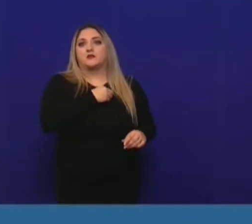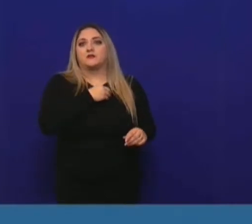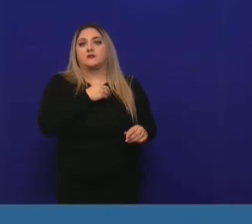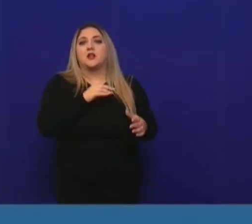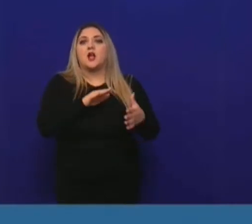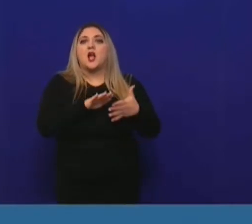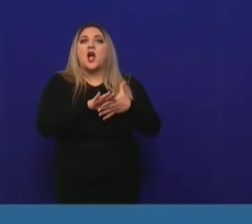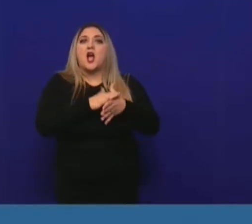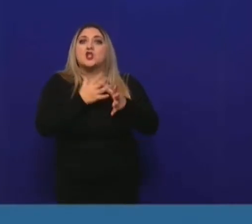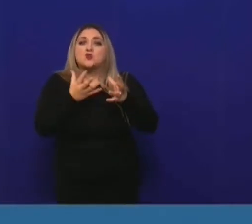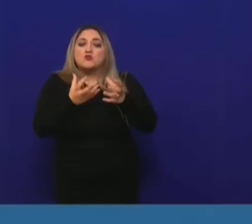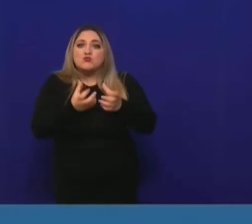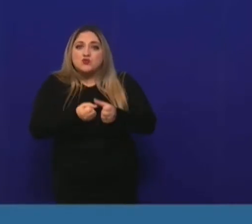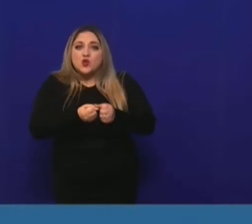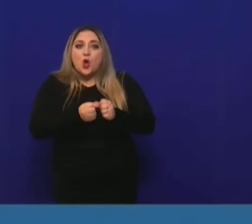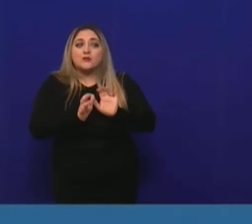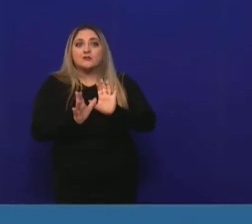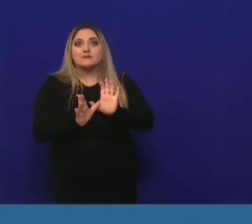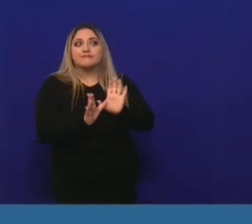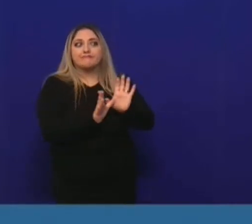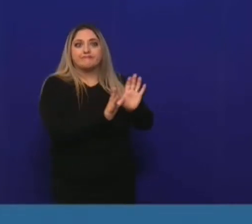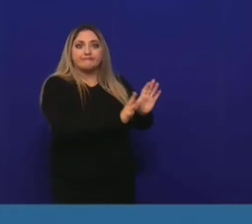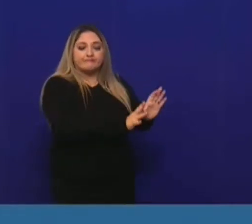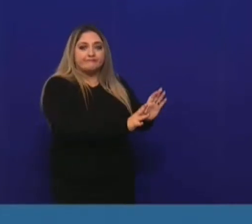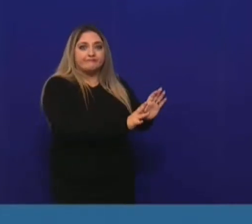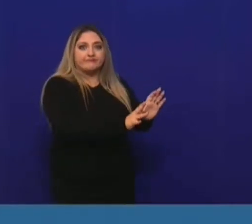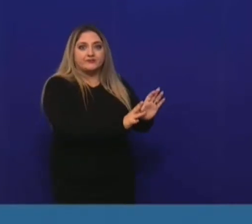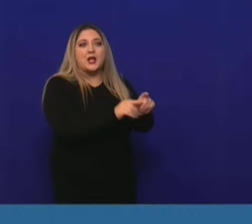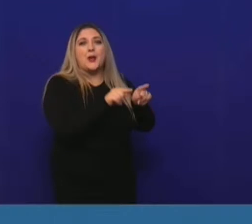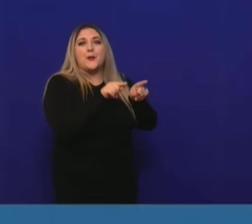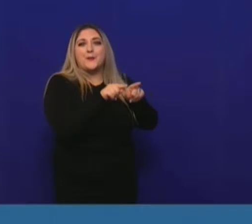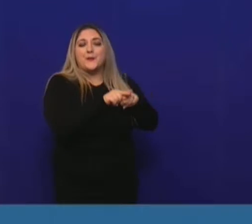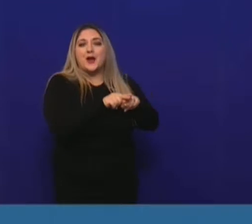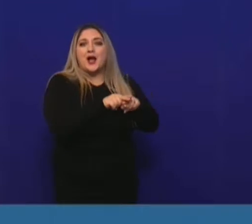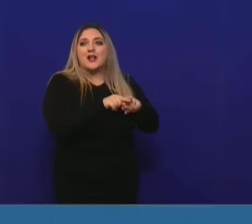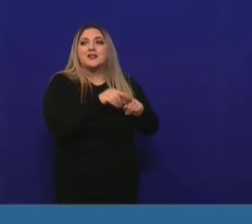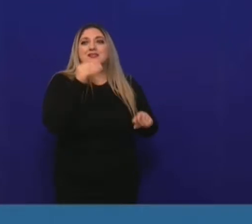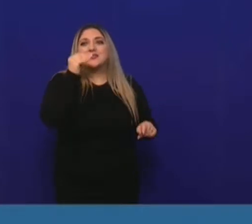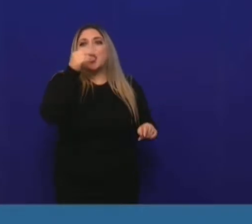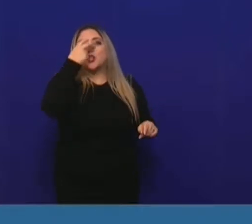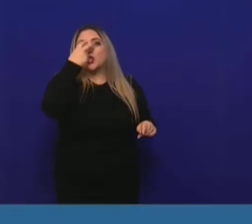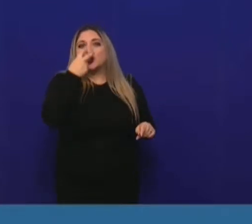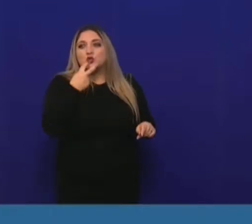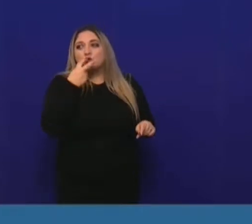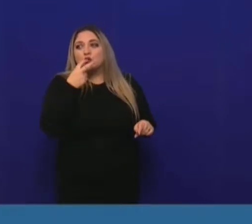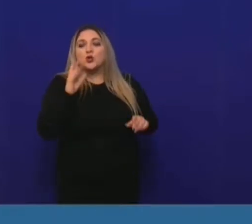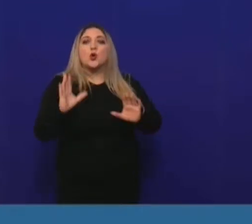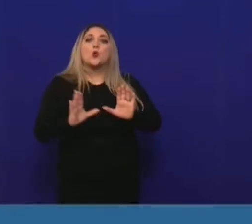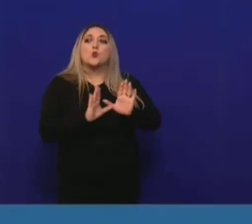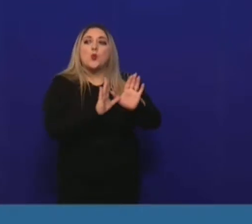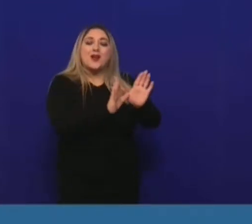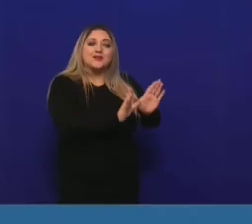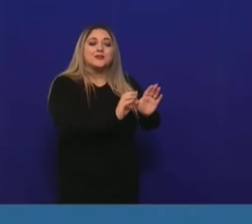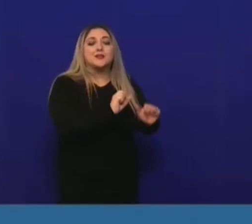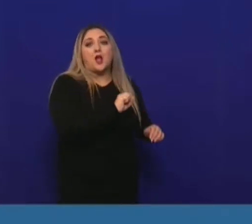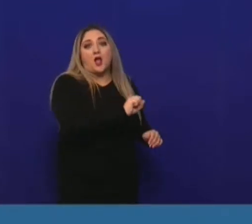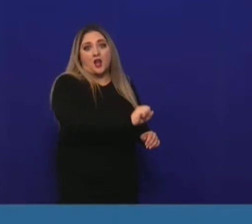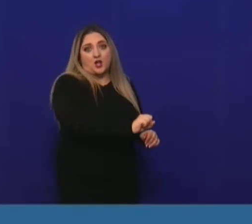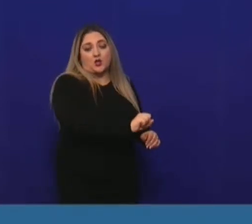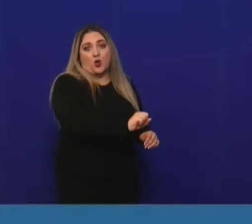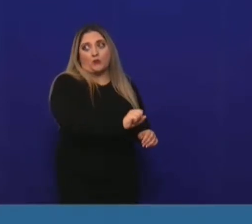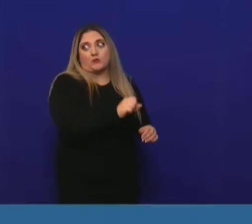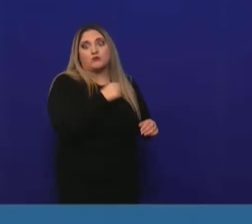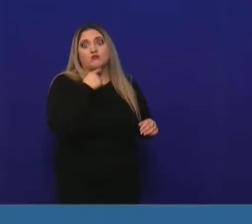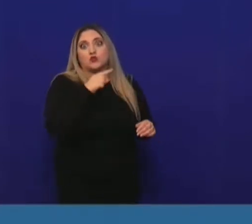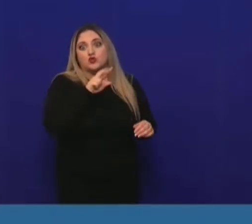bħal dawk li naraw fil-Good Samaritan għaliex noħorġuhom mid-djar tal-anzjani, ħalli aħna nżommuhom kohortit flimkien pożittivi ma jibqgħux